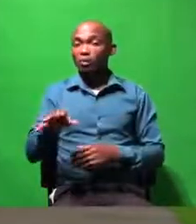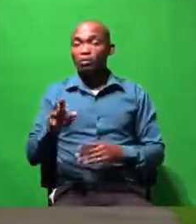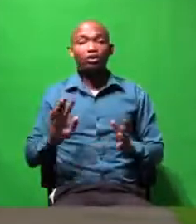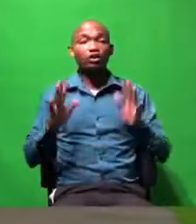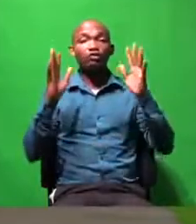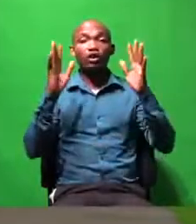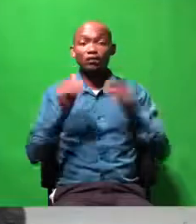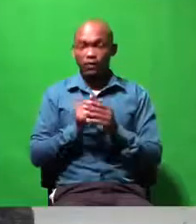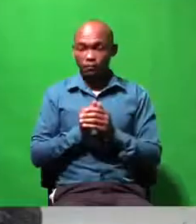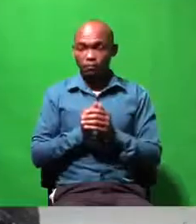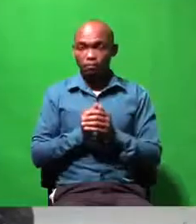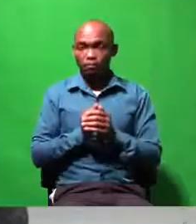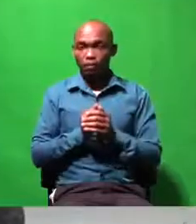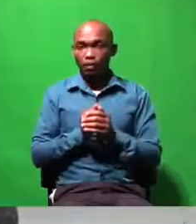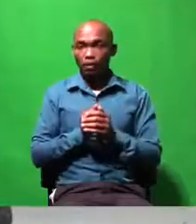So my student,